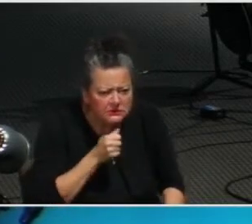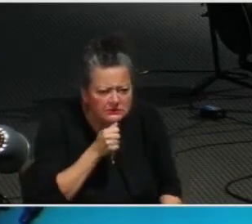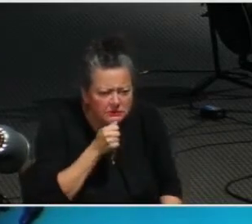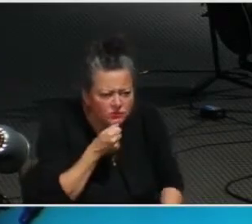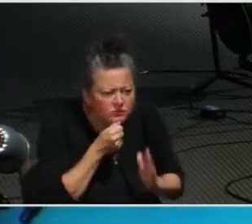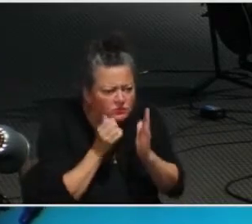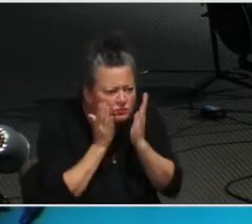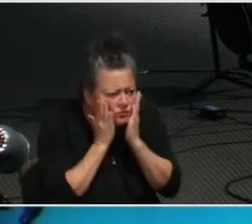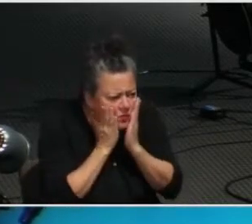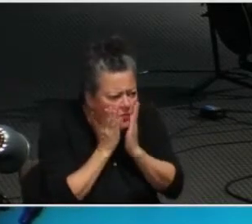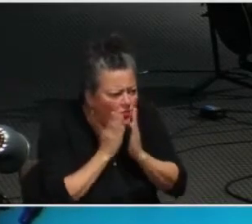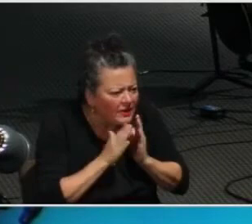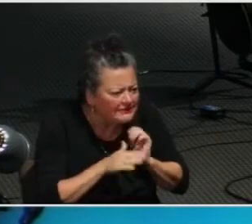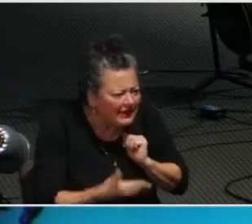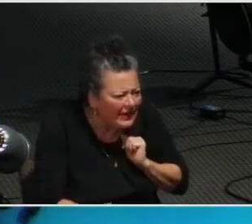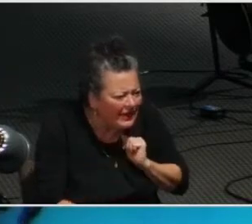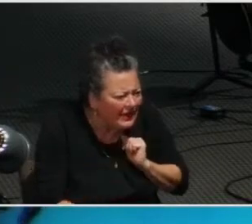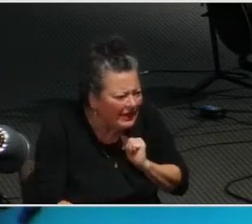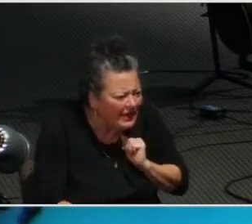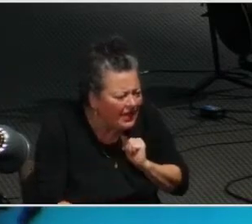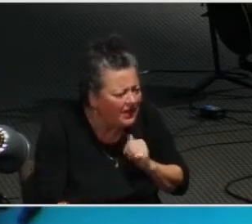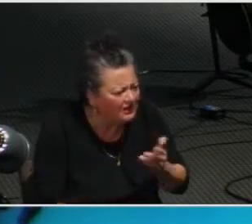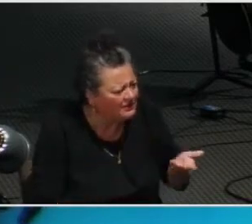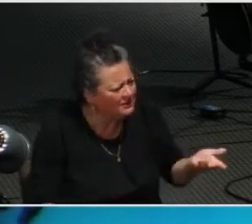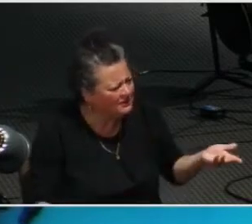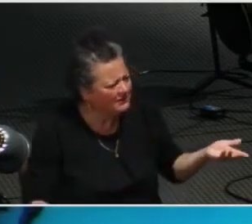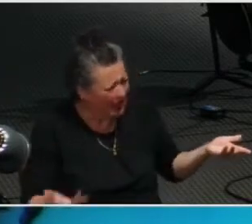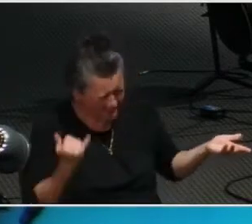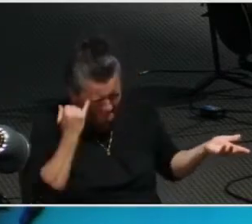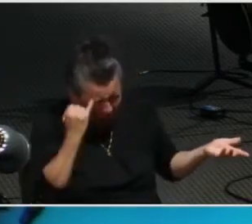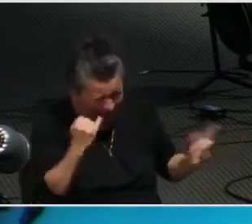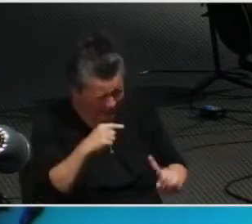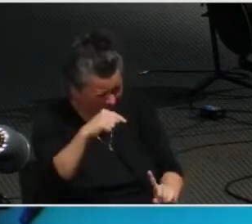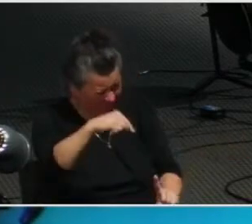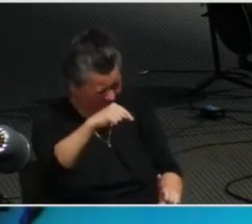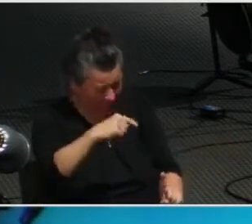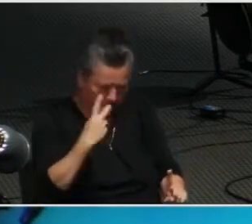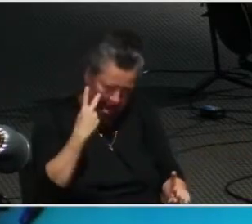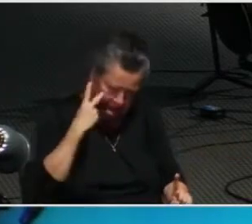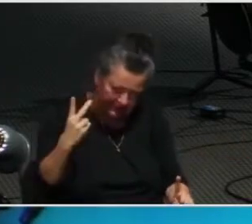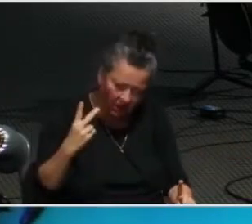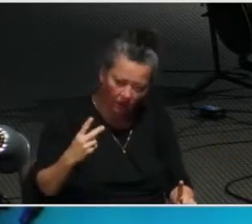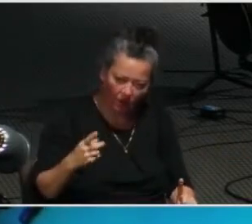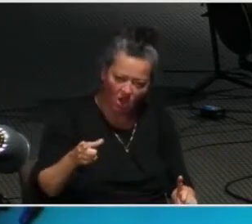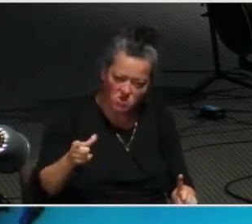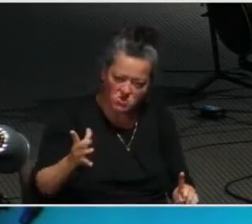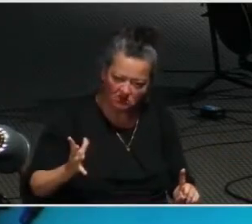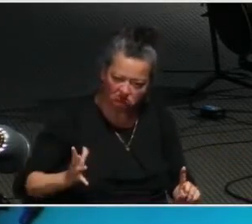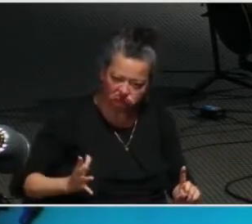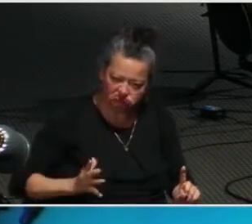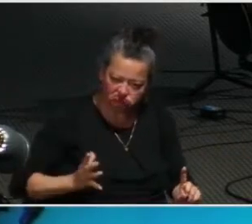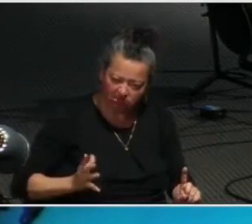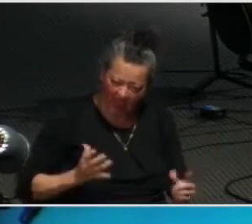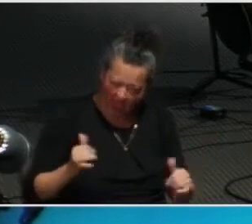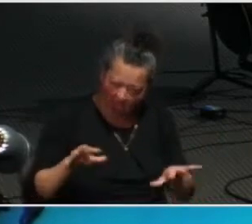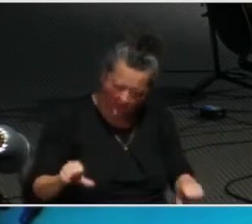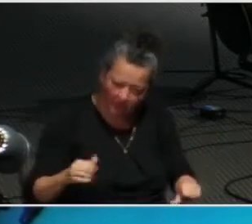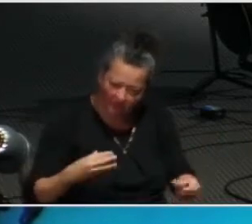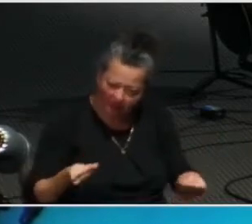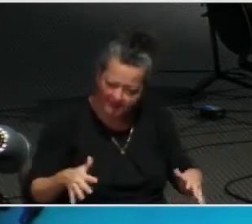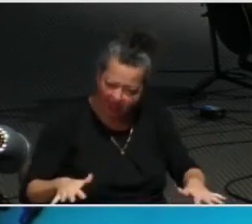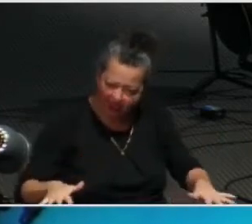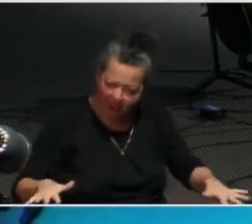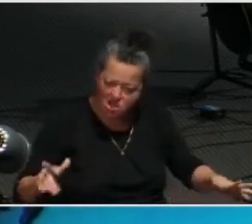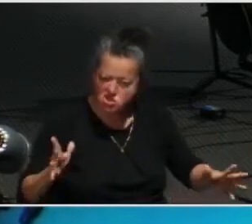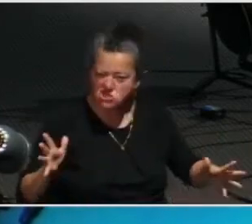food. And they occasionally get a glimpse of the wealthy landowner in their carriage or wagon as they're pulled out of